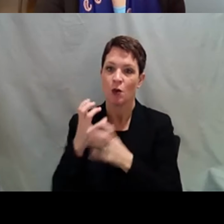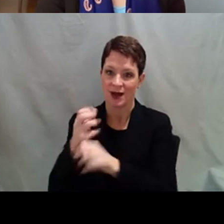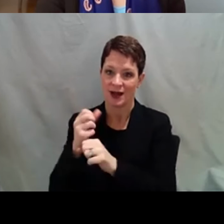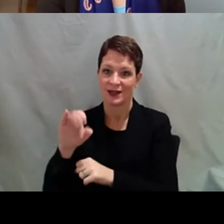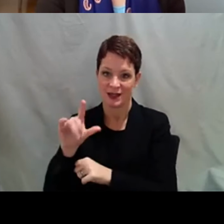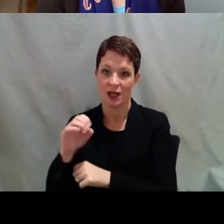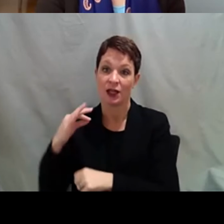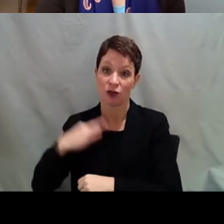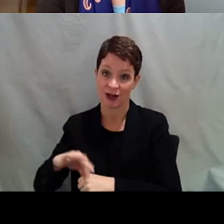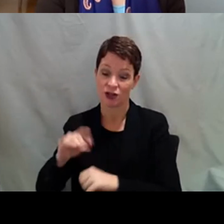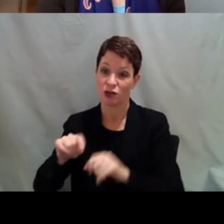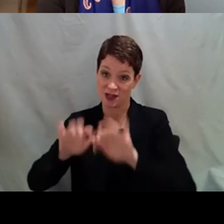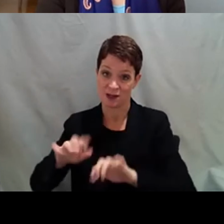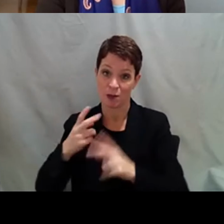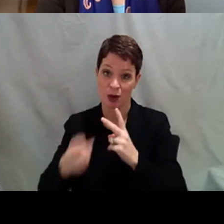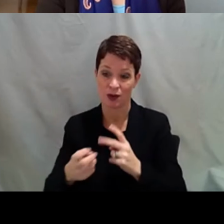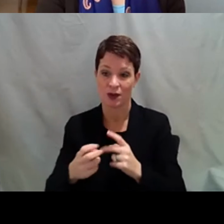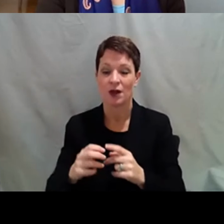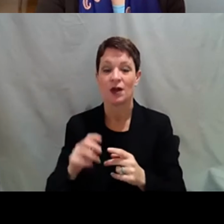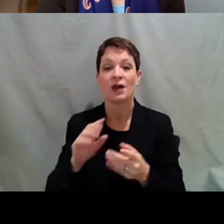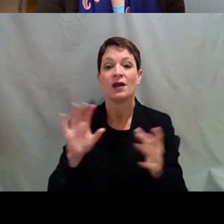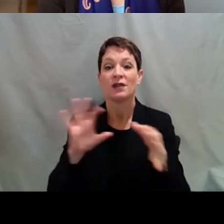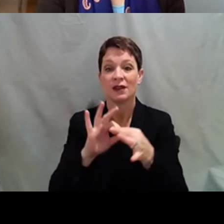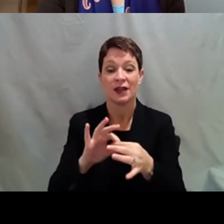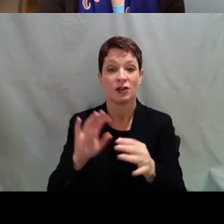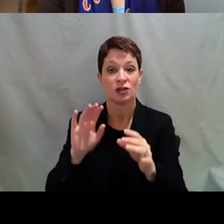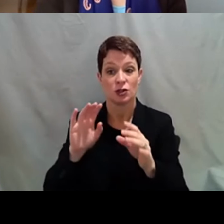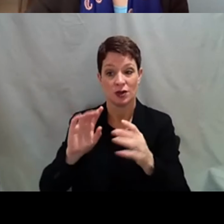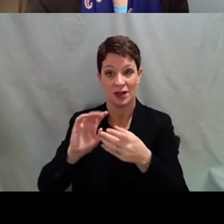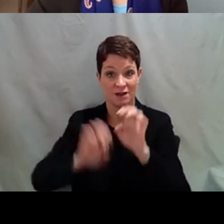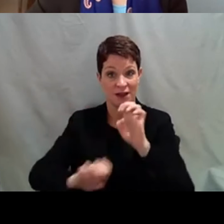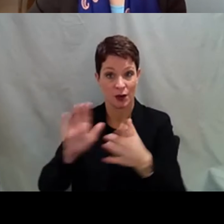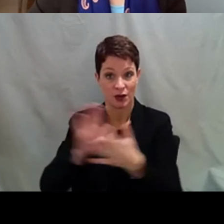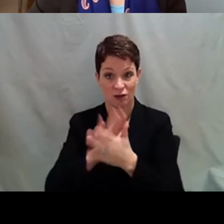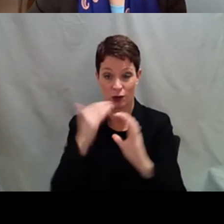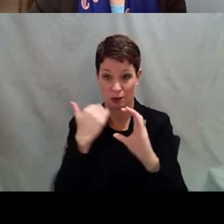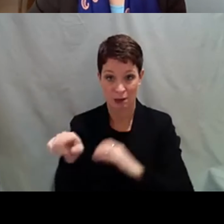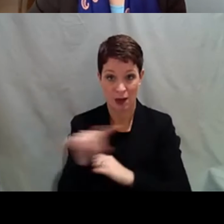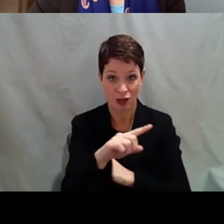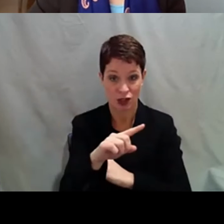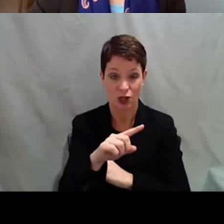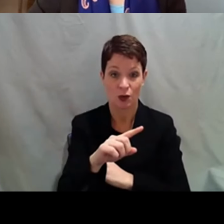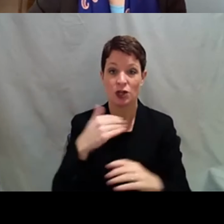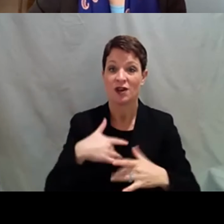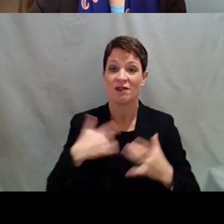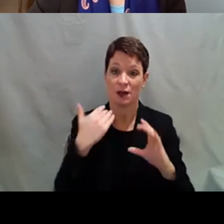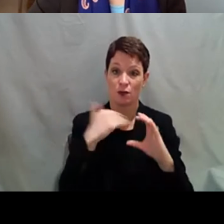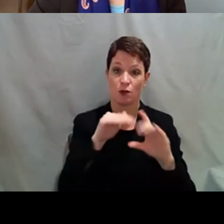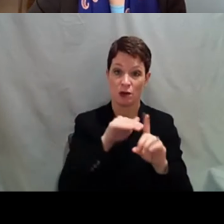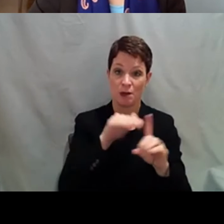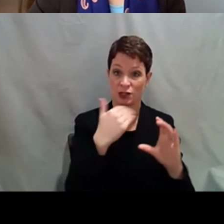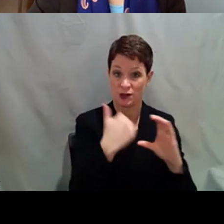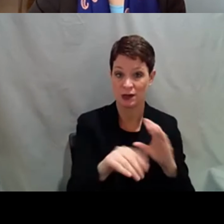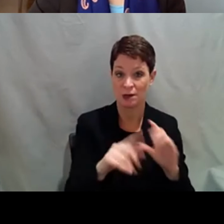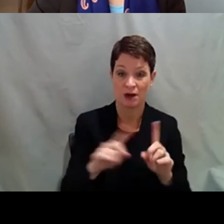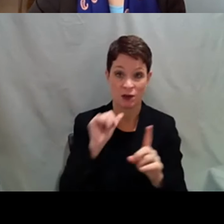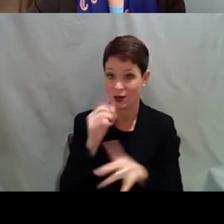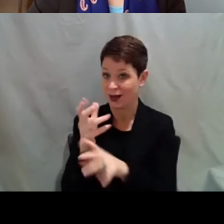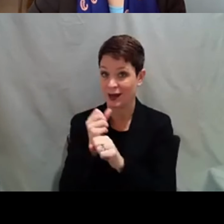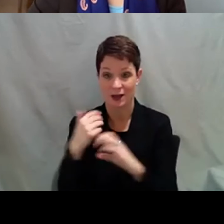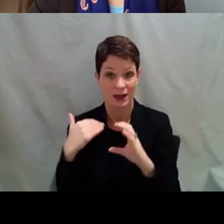CLE credits. The link to the digital evaluation form was emailed to you in your event reminder email. But if you did not